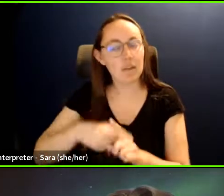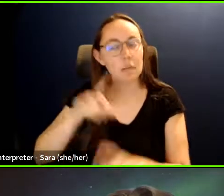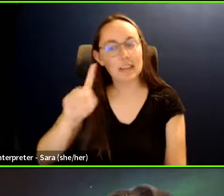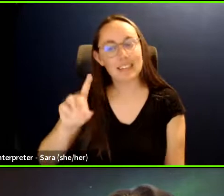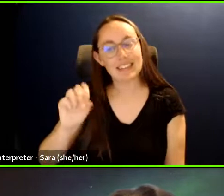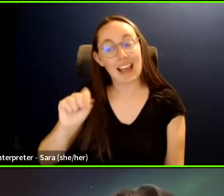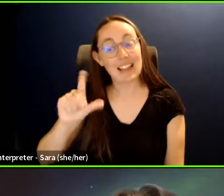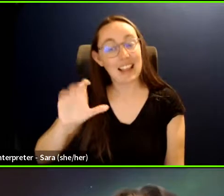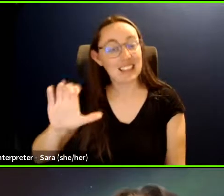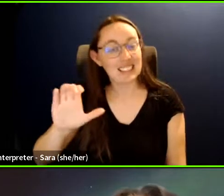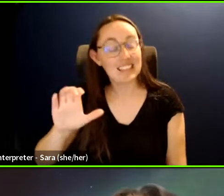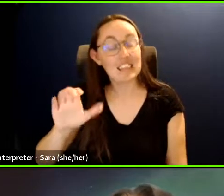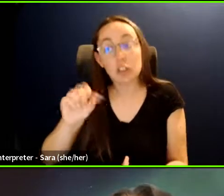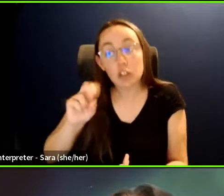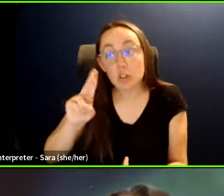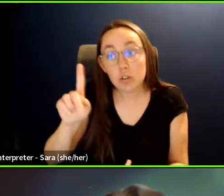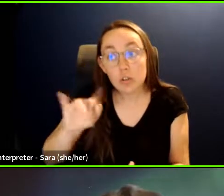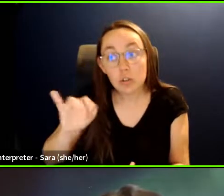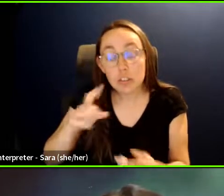you're in?